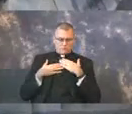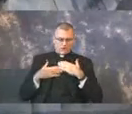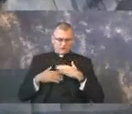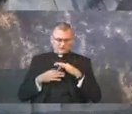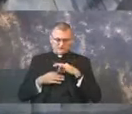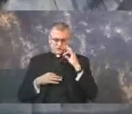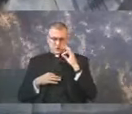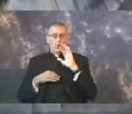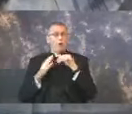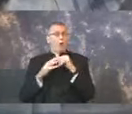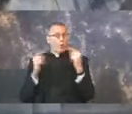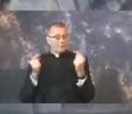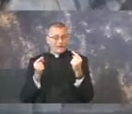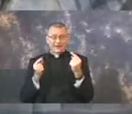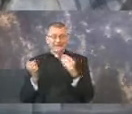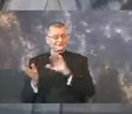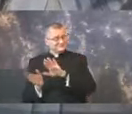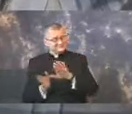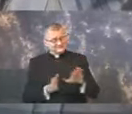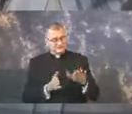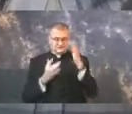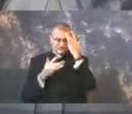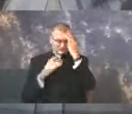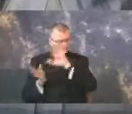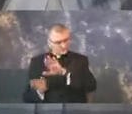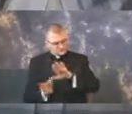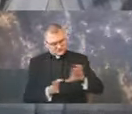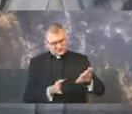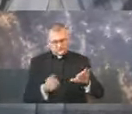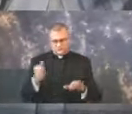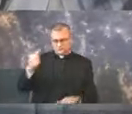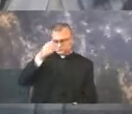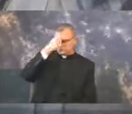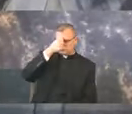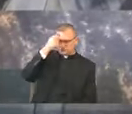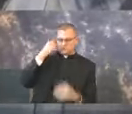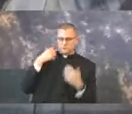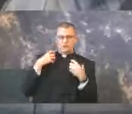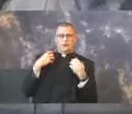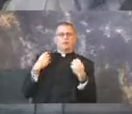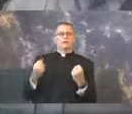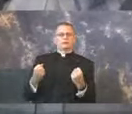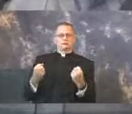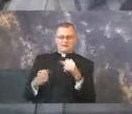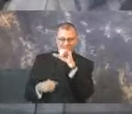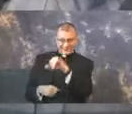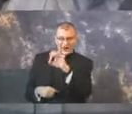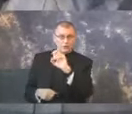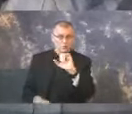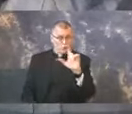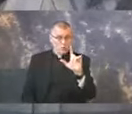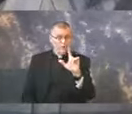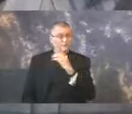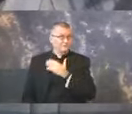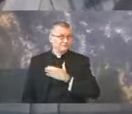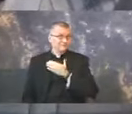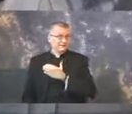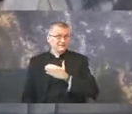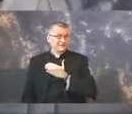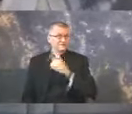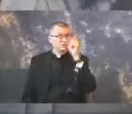sickness. May your holy oil, O Lord, be blessed by you for our sake. In the name of